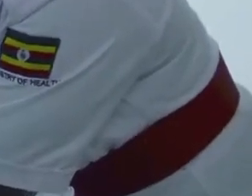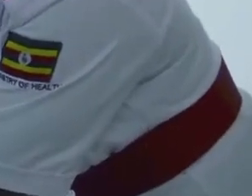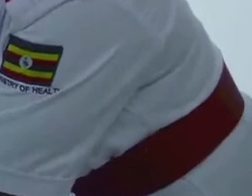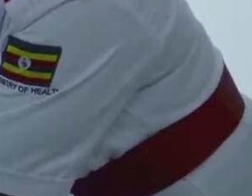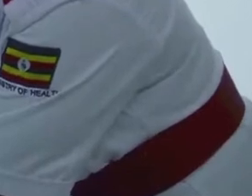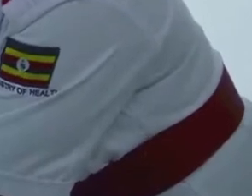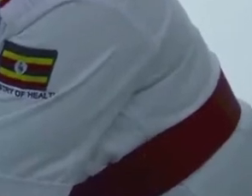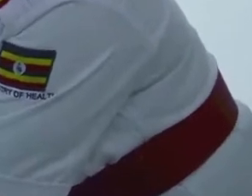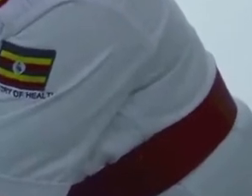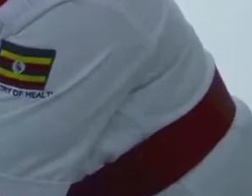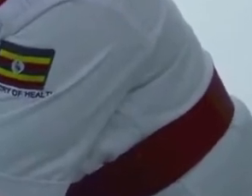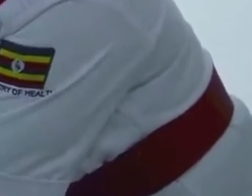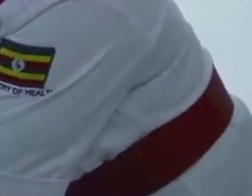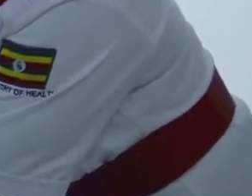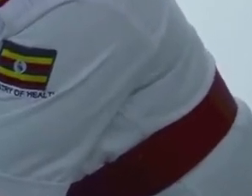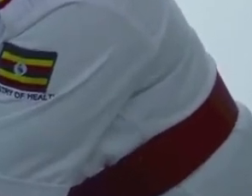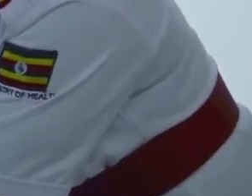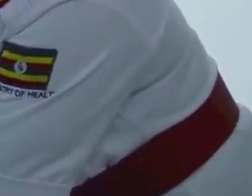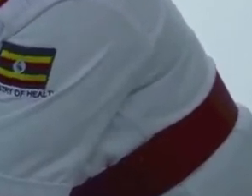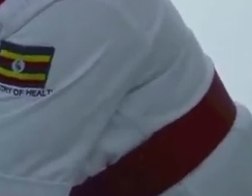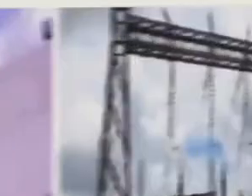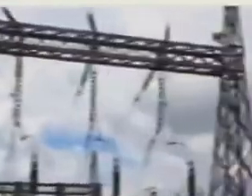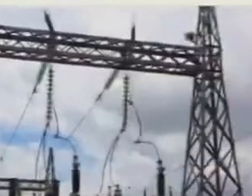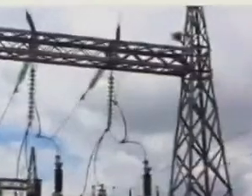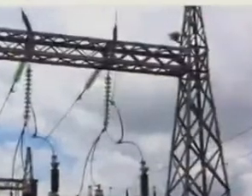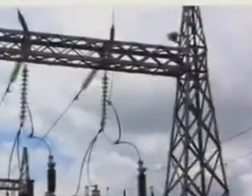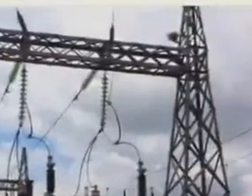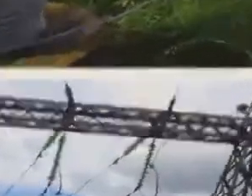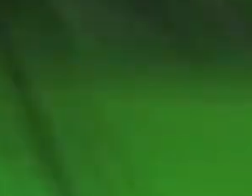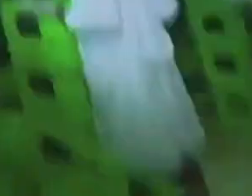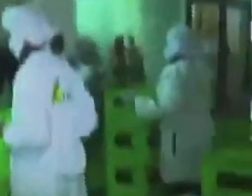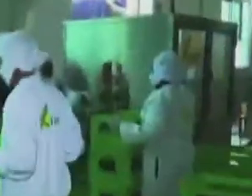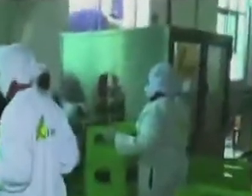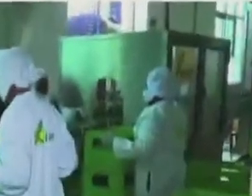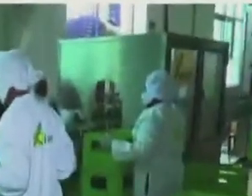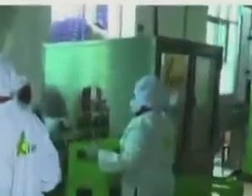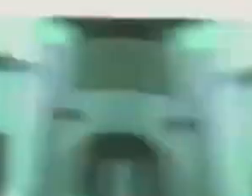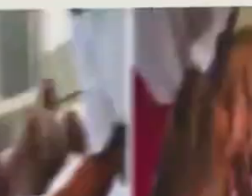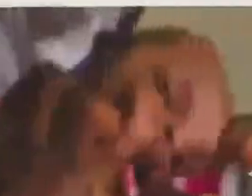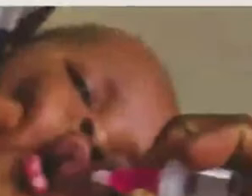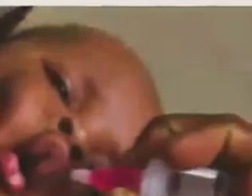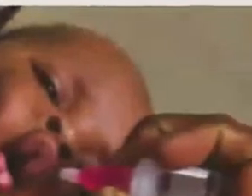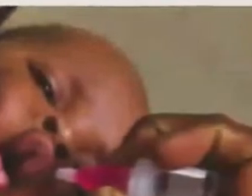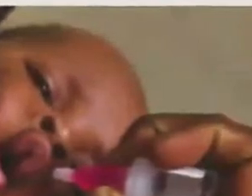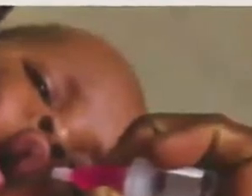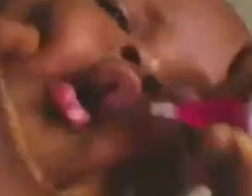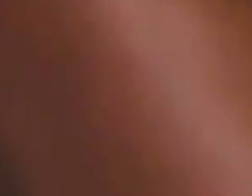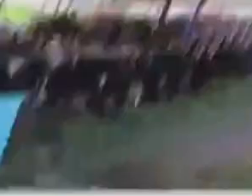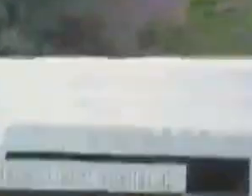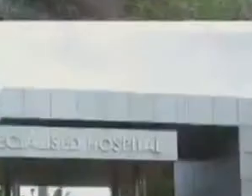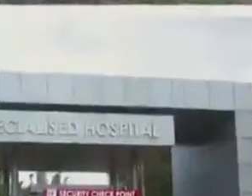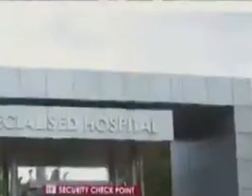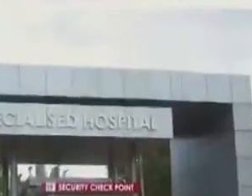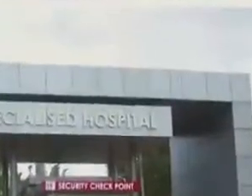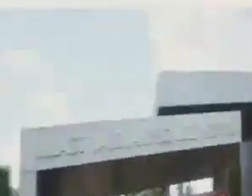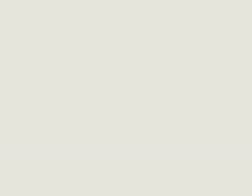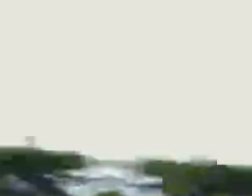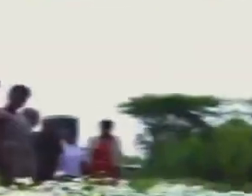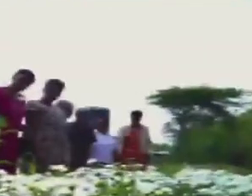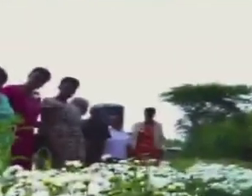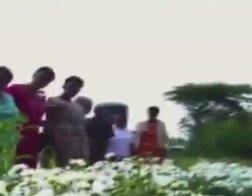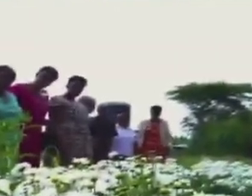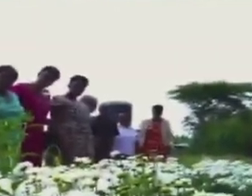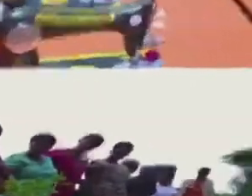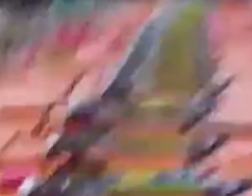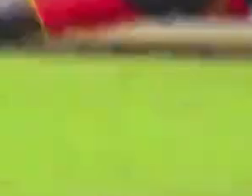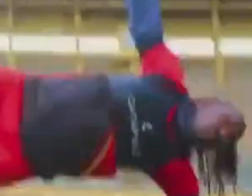days with the help of specialized equipment, thanks to the reliable electricity, which has also been extended throughout the country.